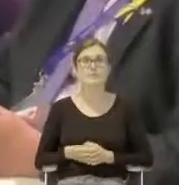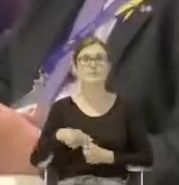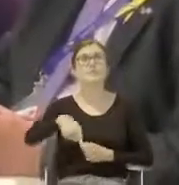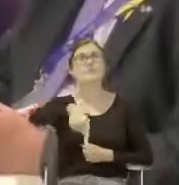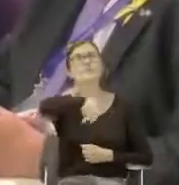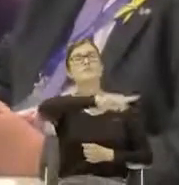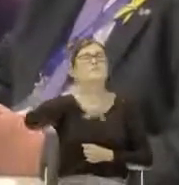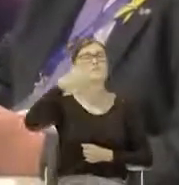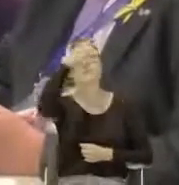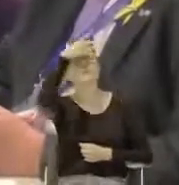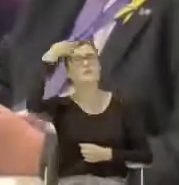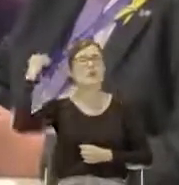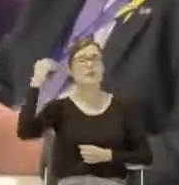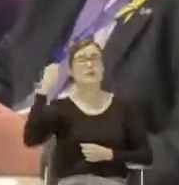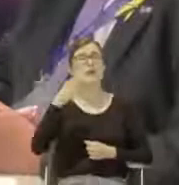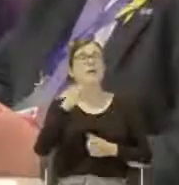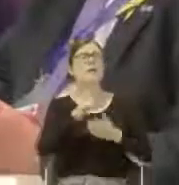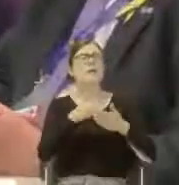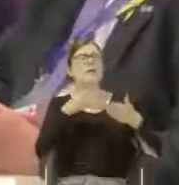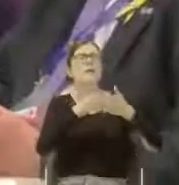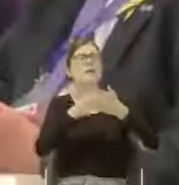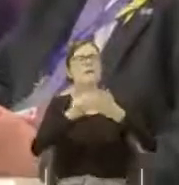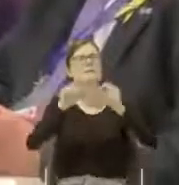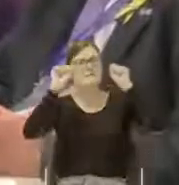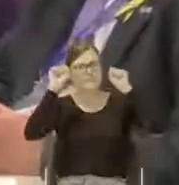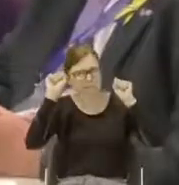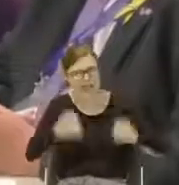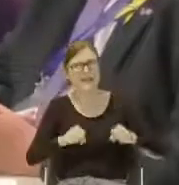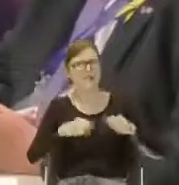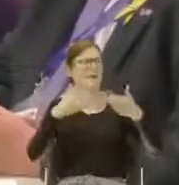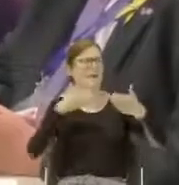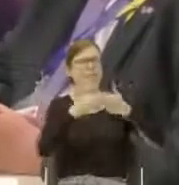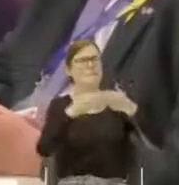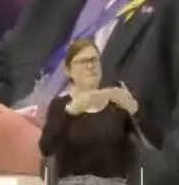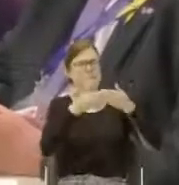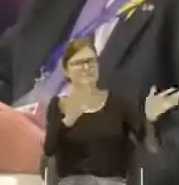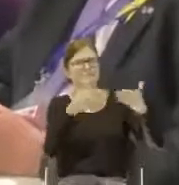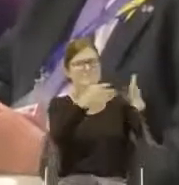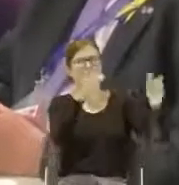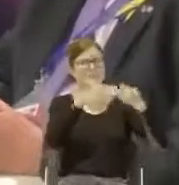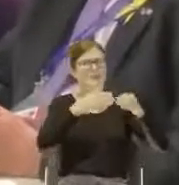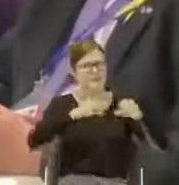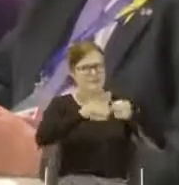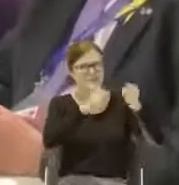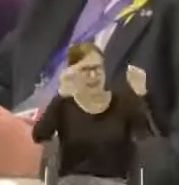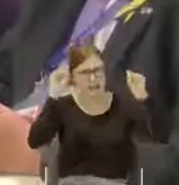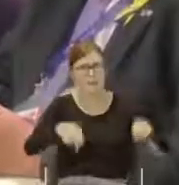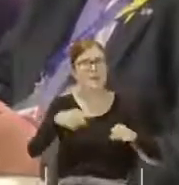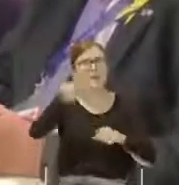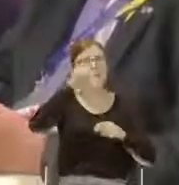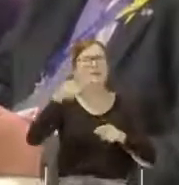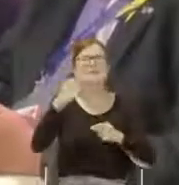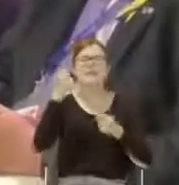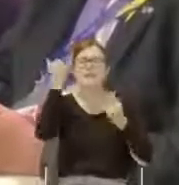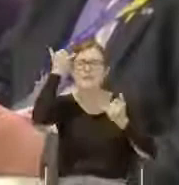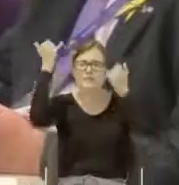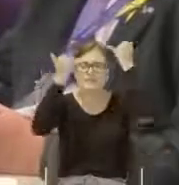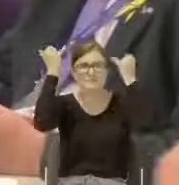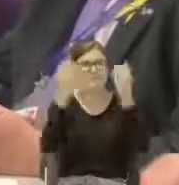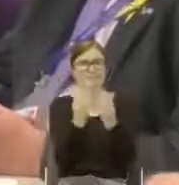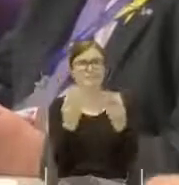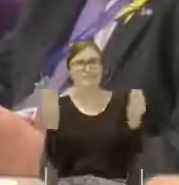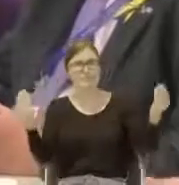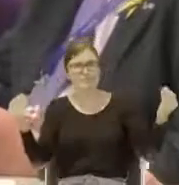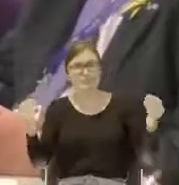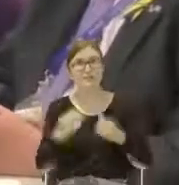colleagues, that local action, your leadership, are very critical. I was a mayor before, that's why I think Emilia said it's mayor,